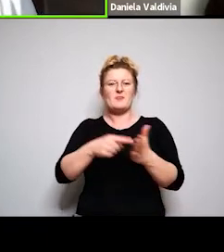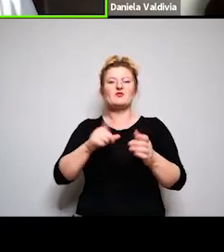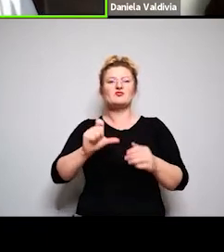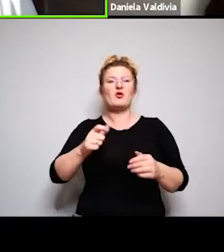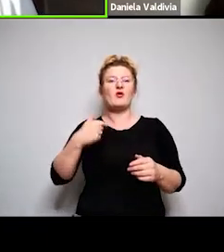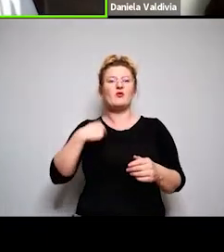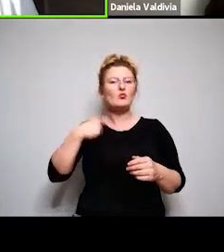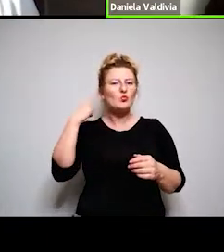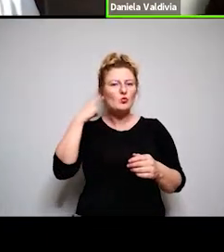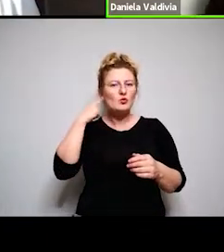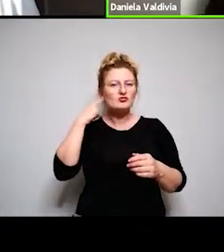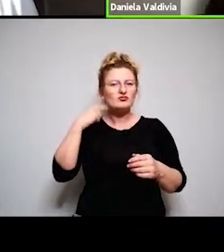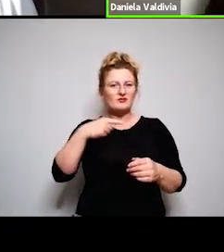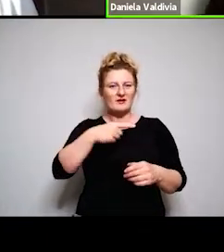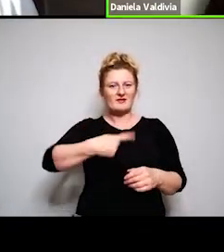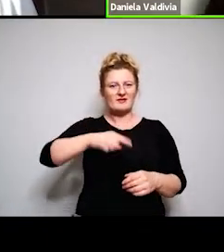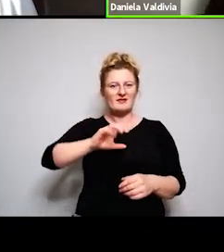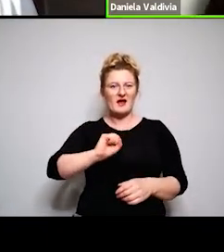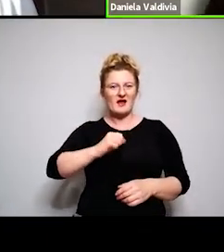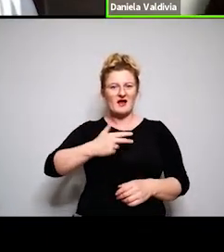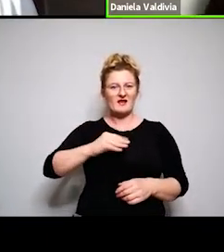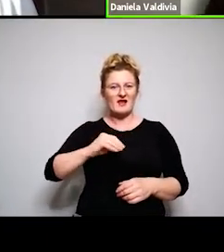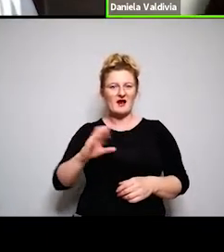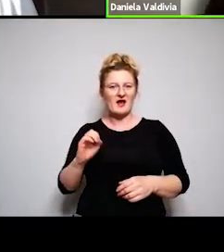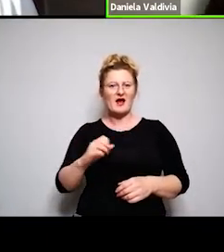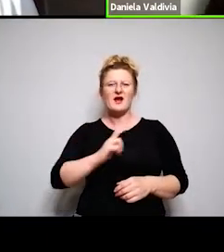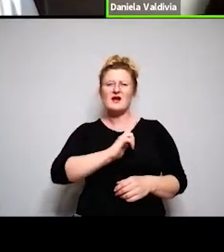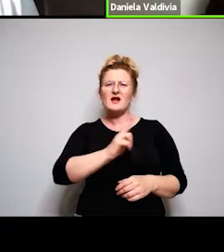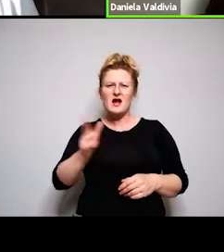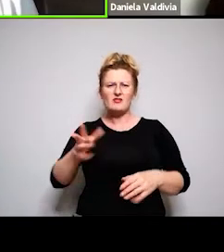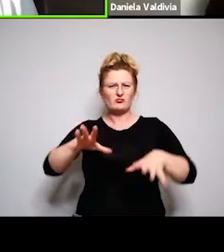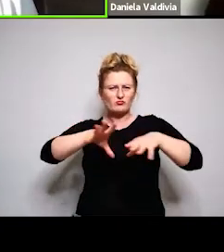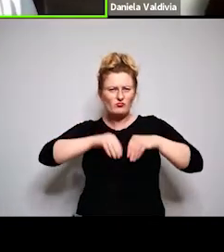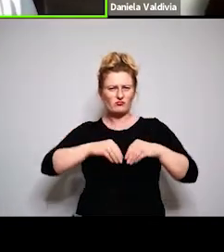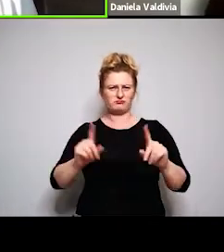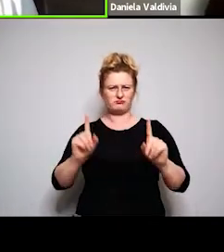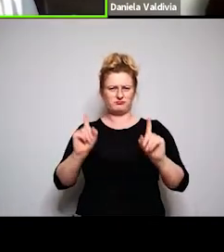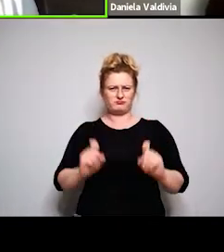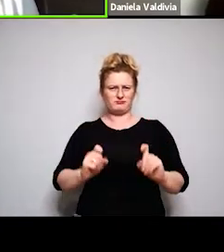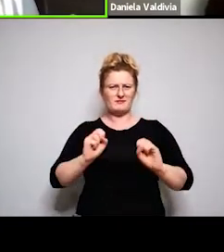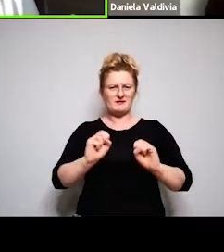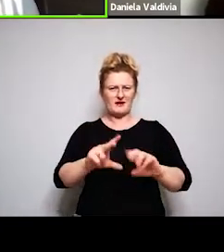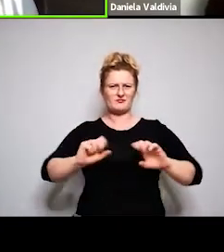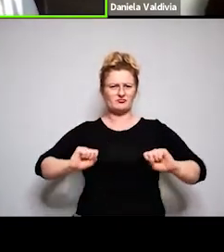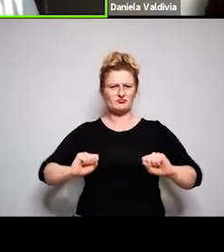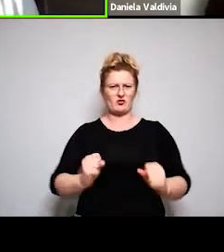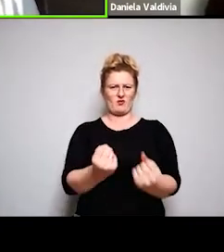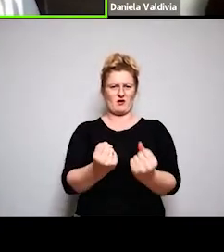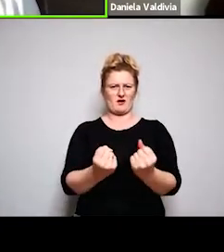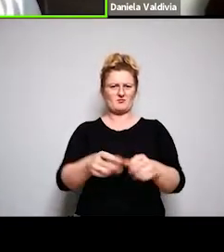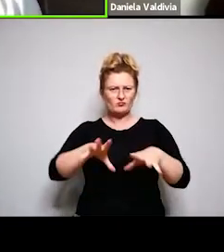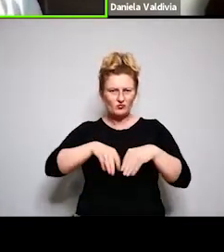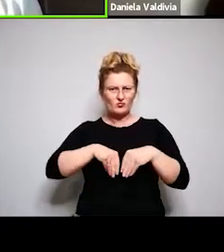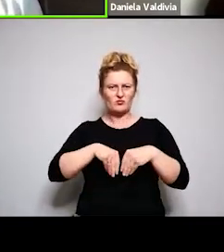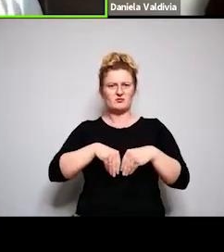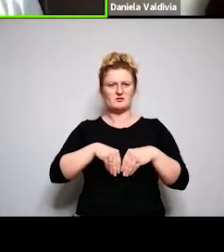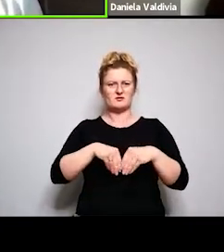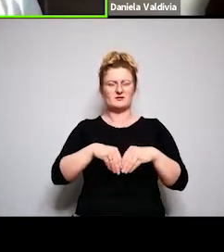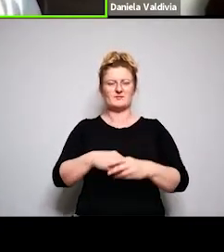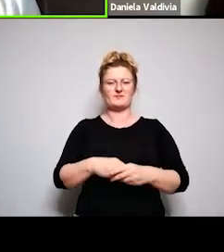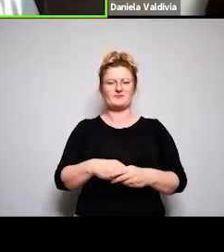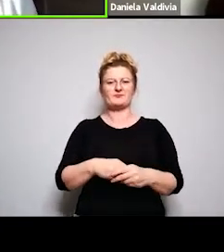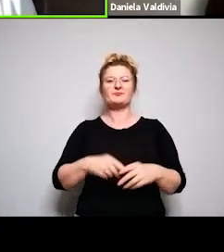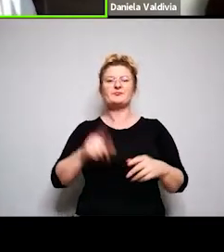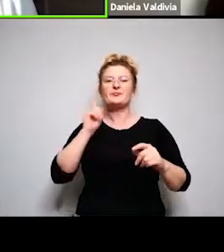start it. Yeah. Nothing is needed, just a good idea. Yeah. And you also answered another question, because I had a question from